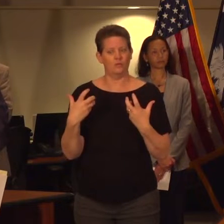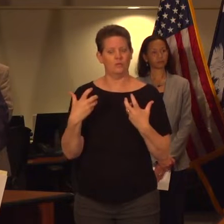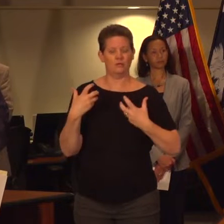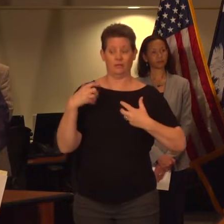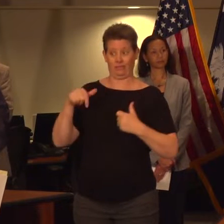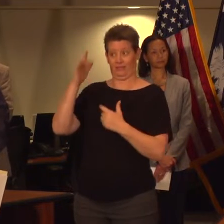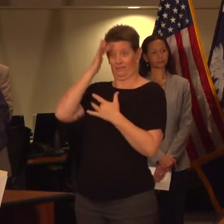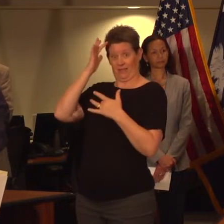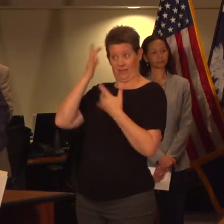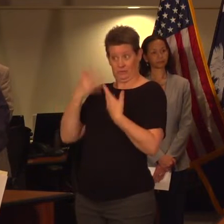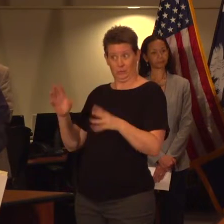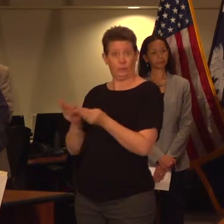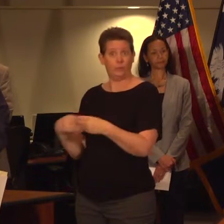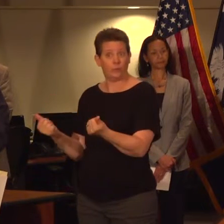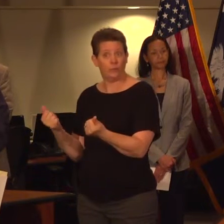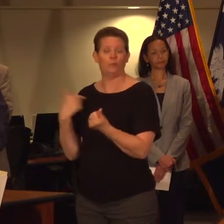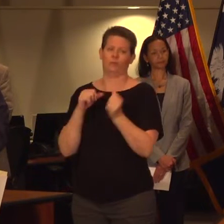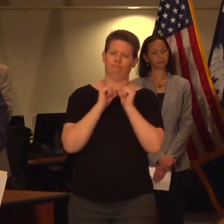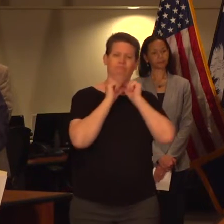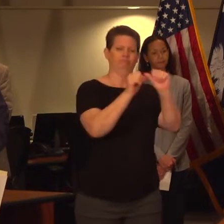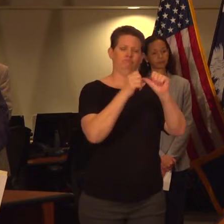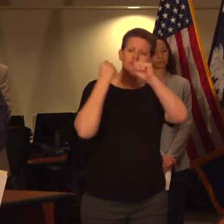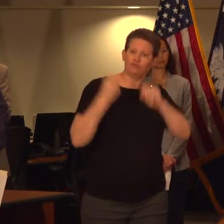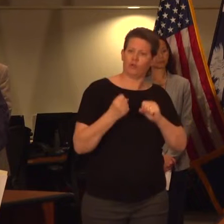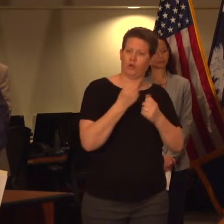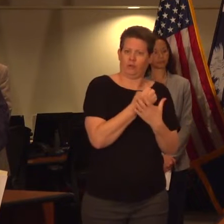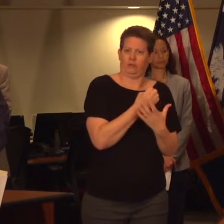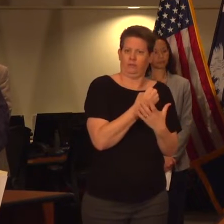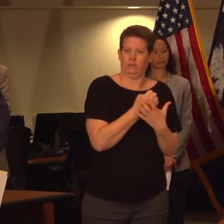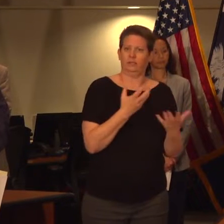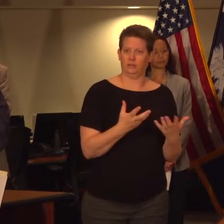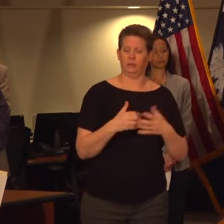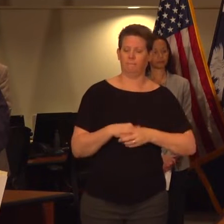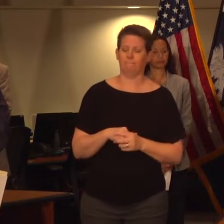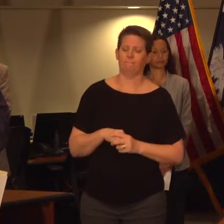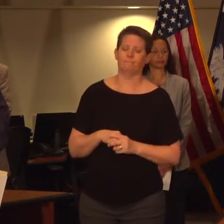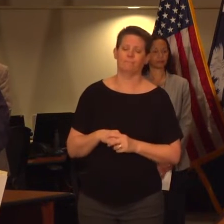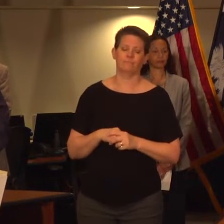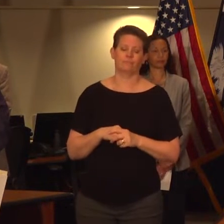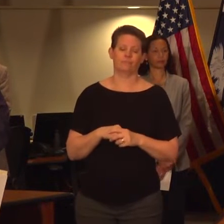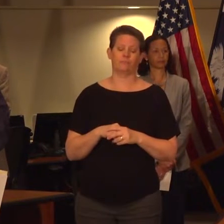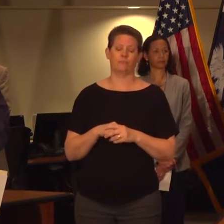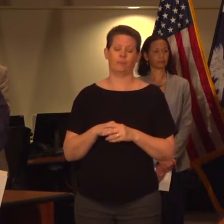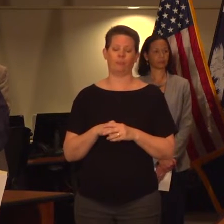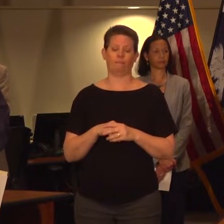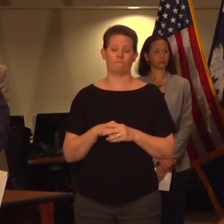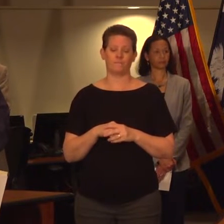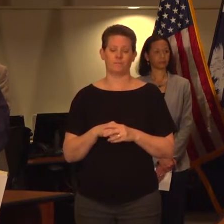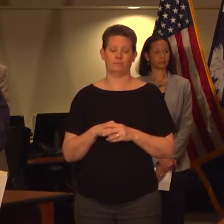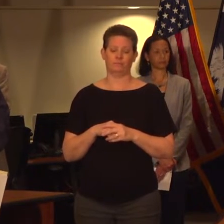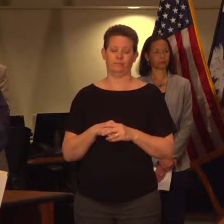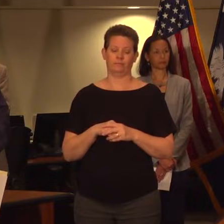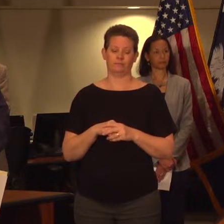this virus is gone and as we're pulling out of it. So what I am doing is we